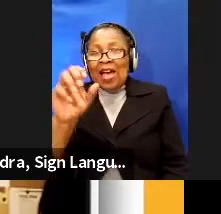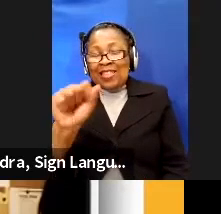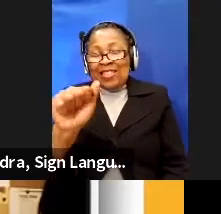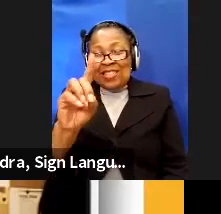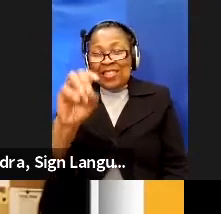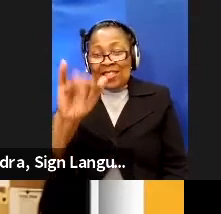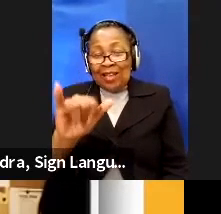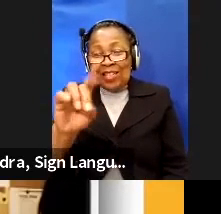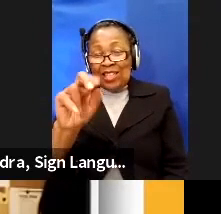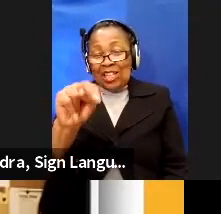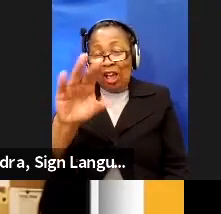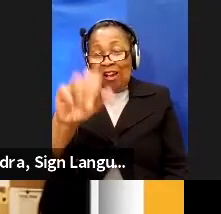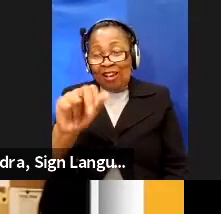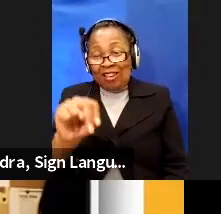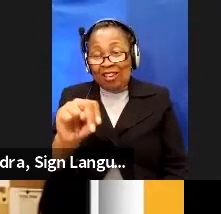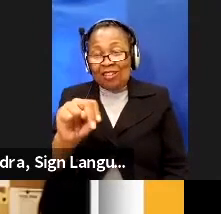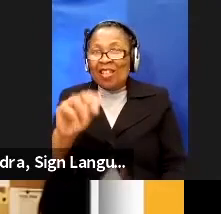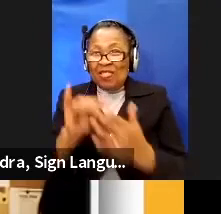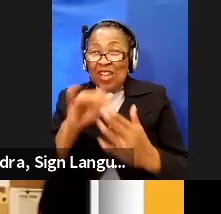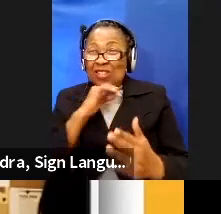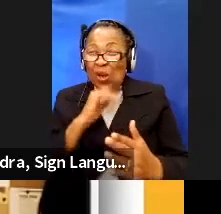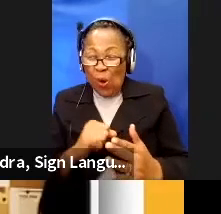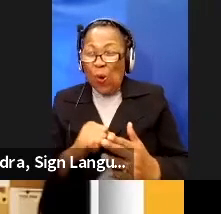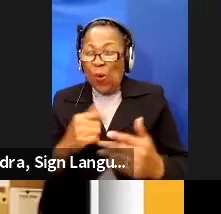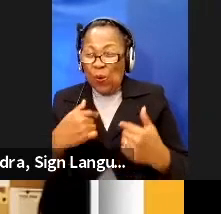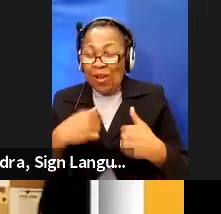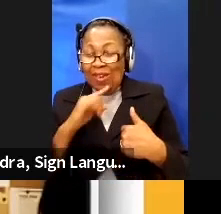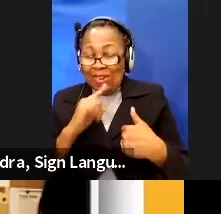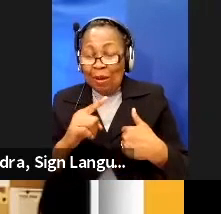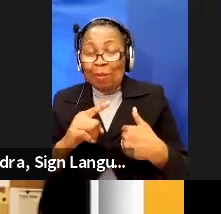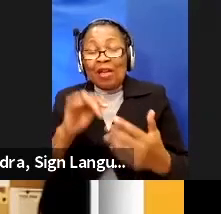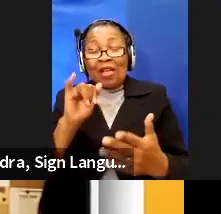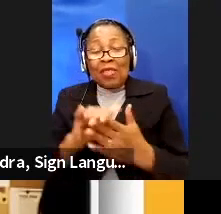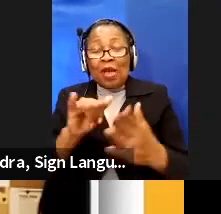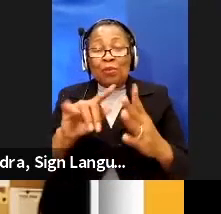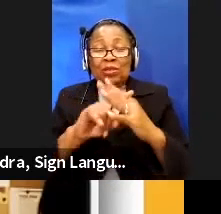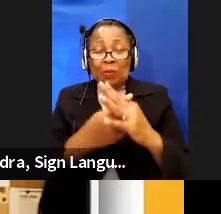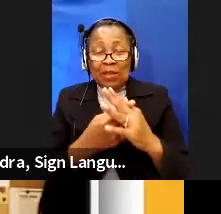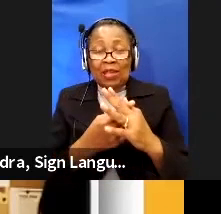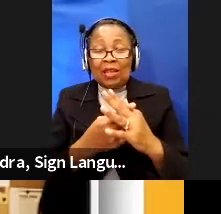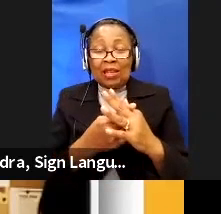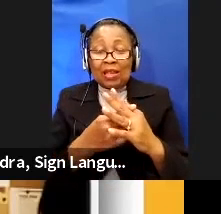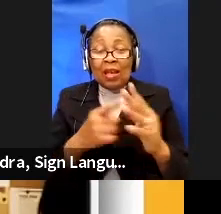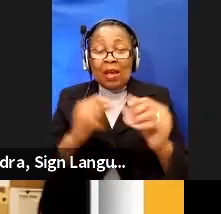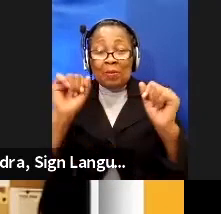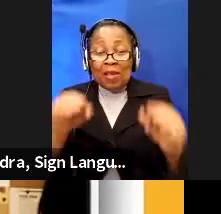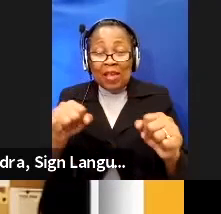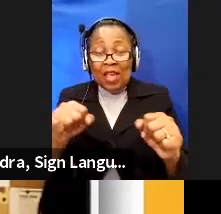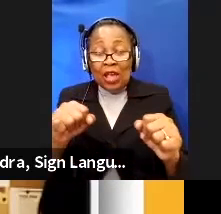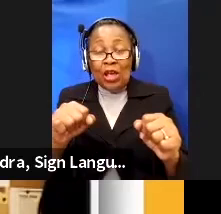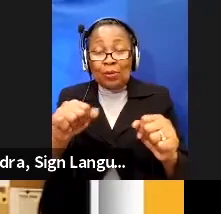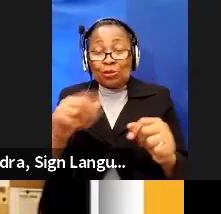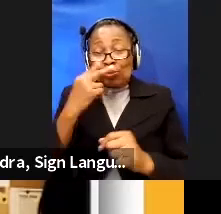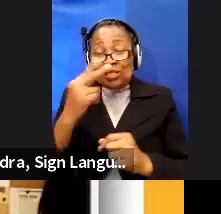dated myself. And so that was like the beginning of being able to see a show